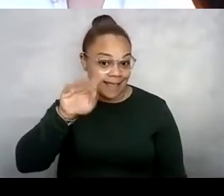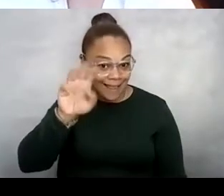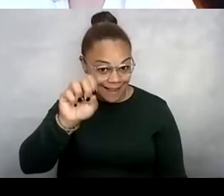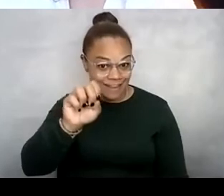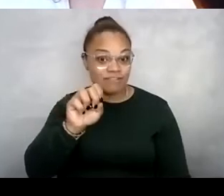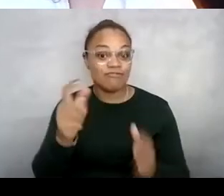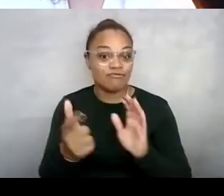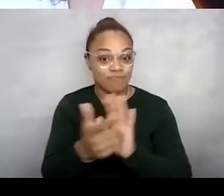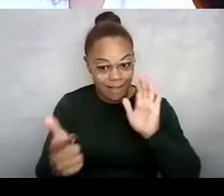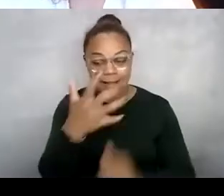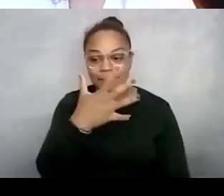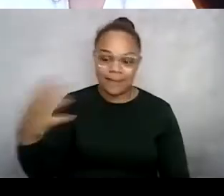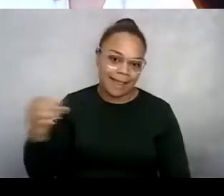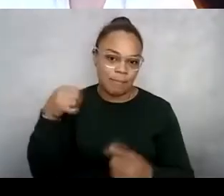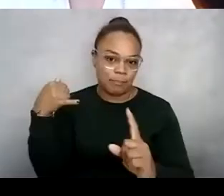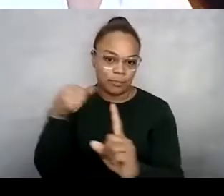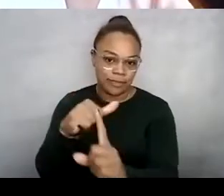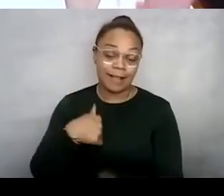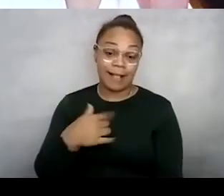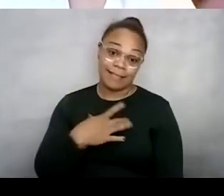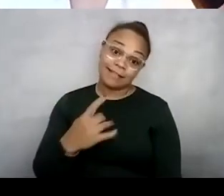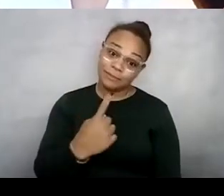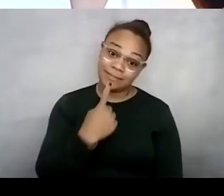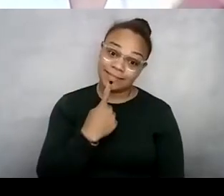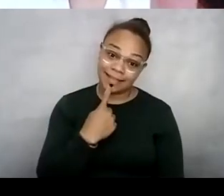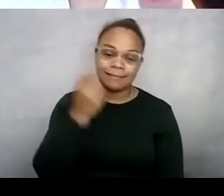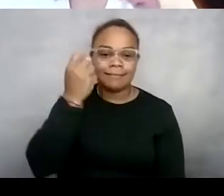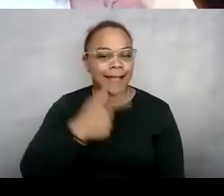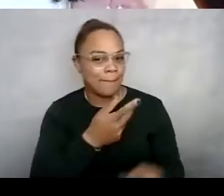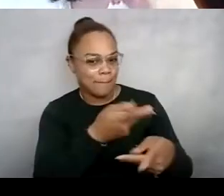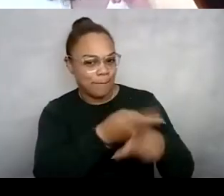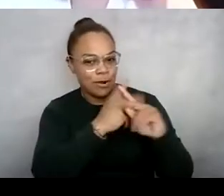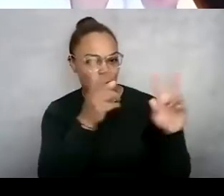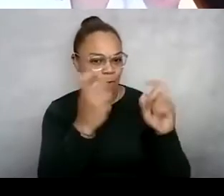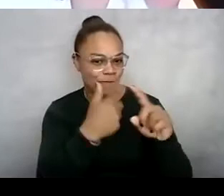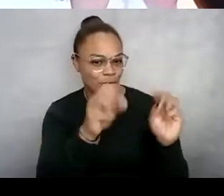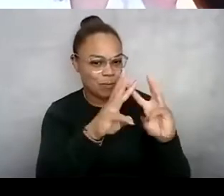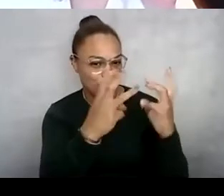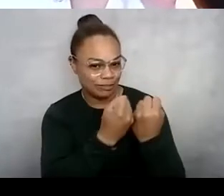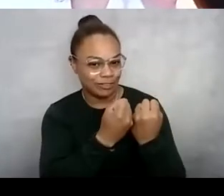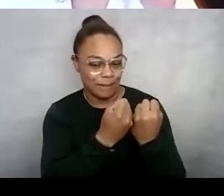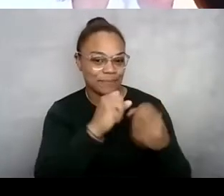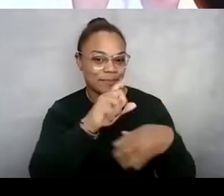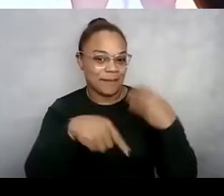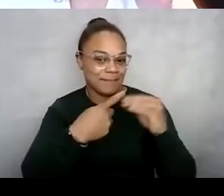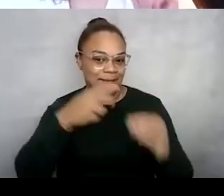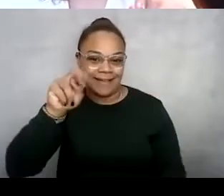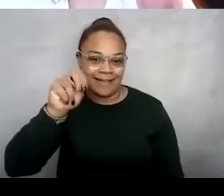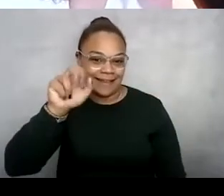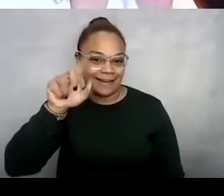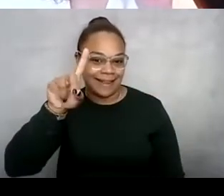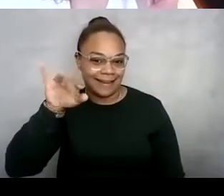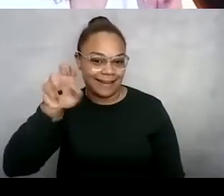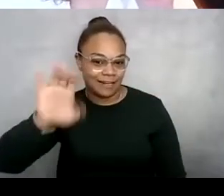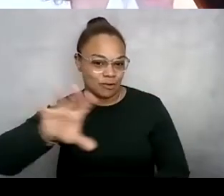that Nadine, I'm taking this from a workshop that was done based on Nadine's work.